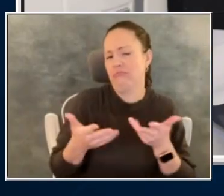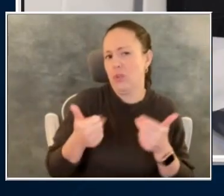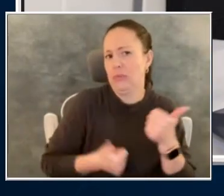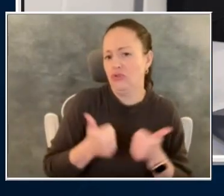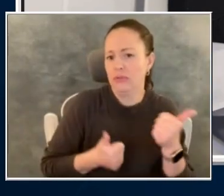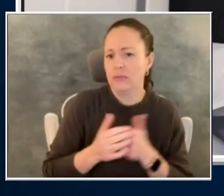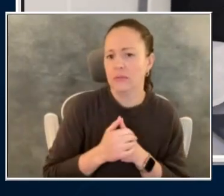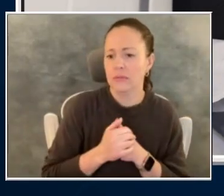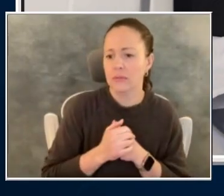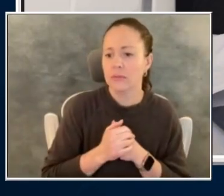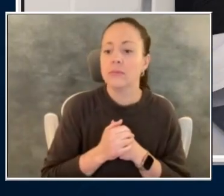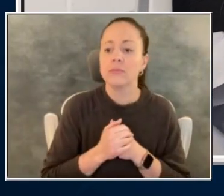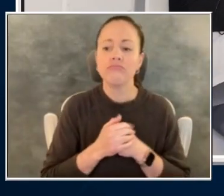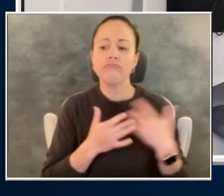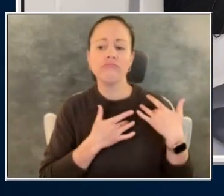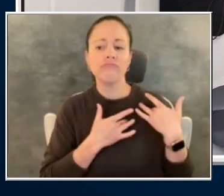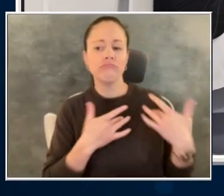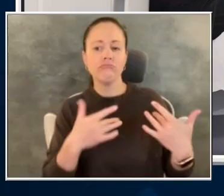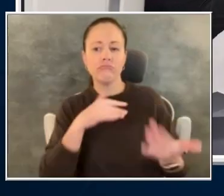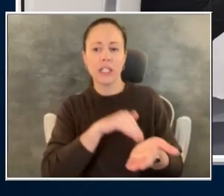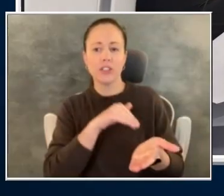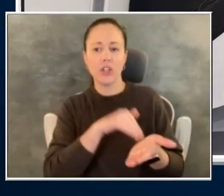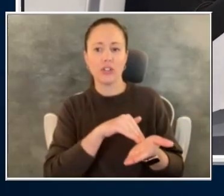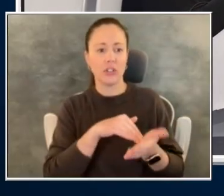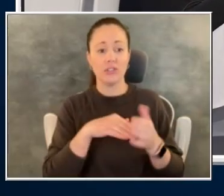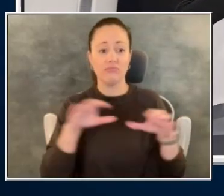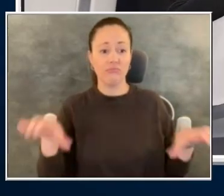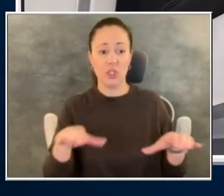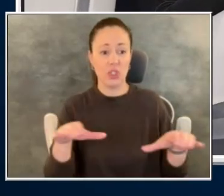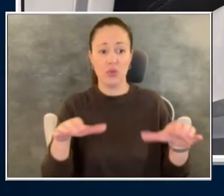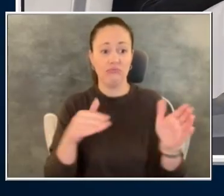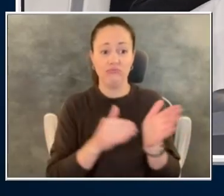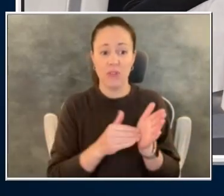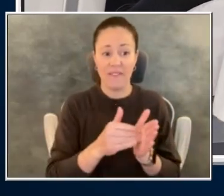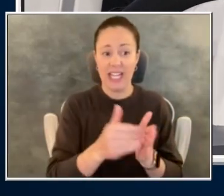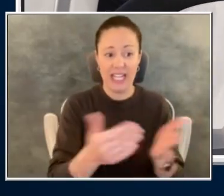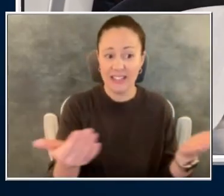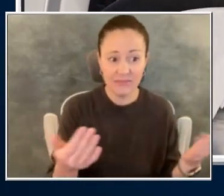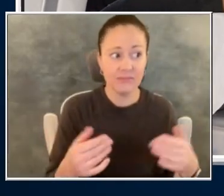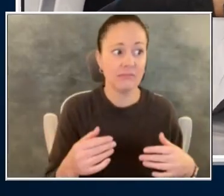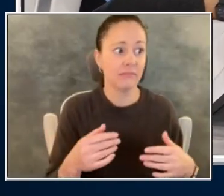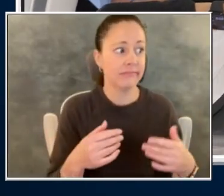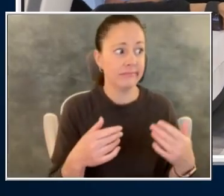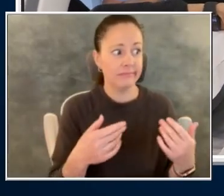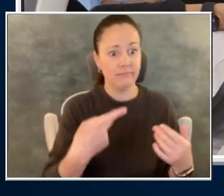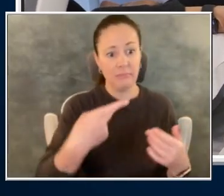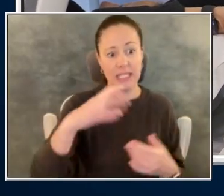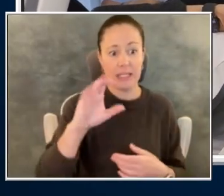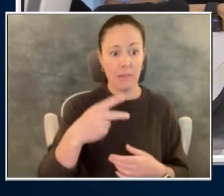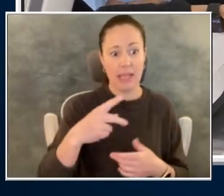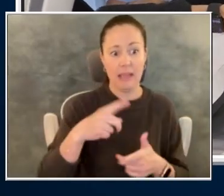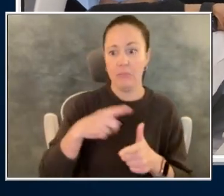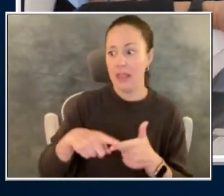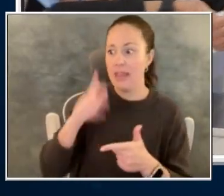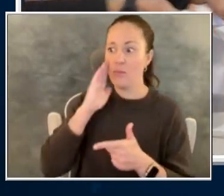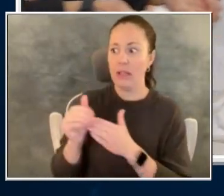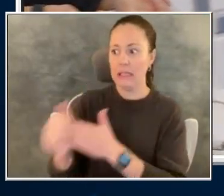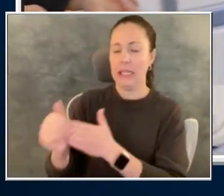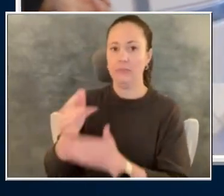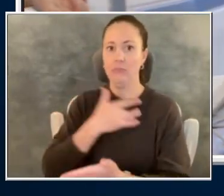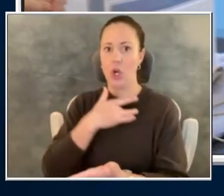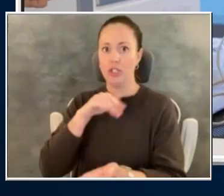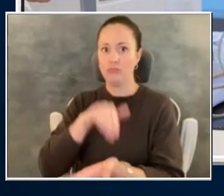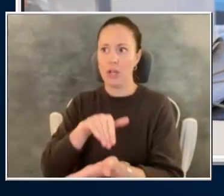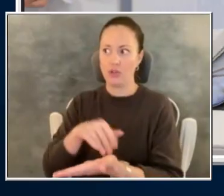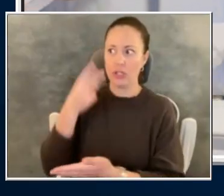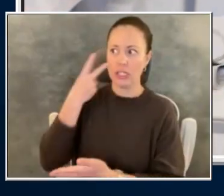So it's something general doctors have performed all the time, and then sometimes that'll lead to a cardiologist then seeing the patient. But again, it's